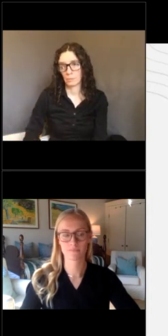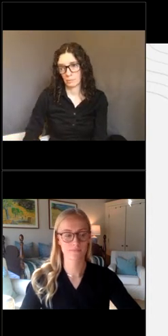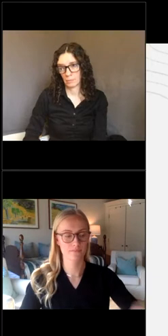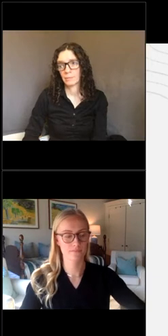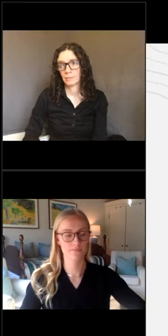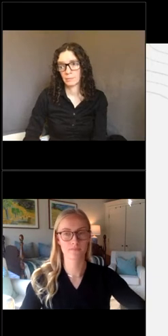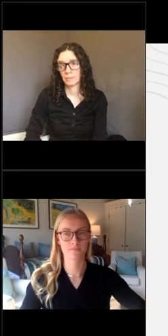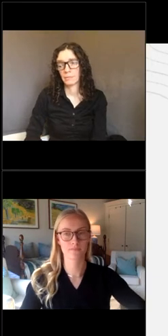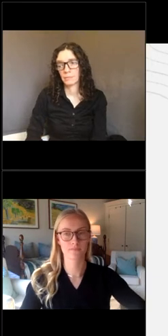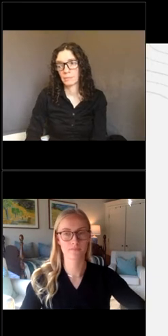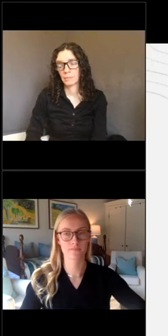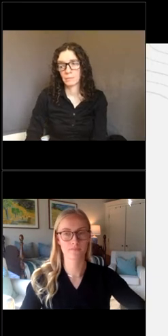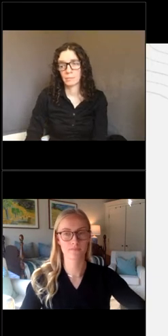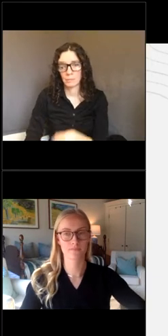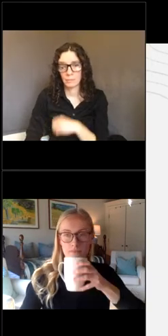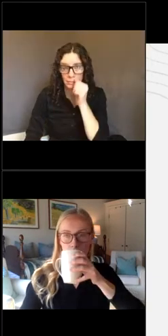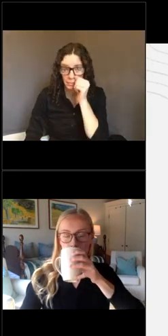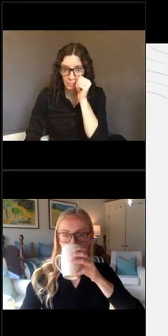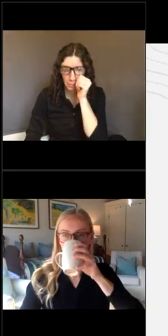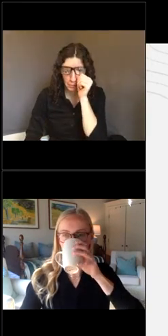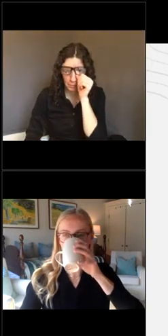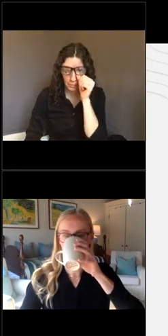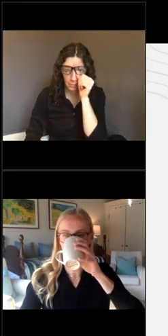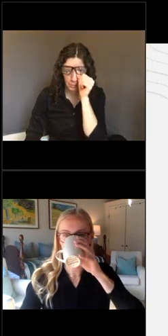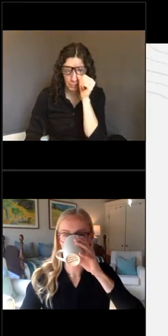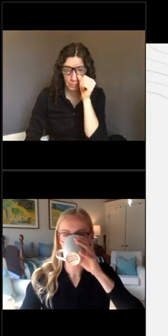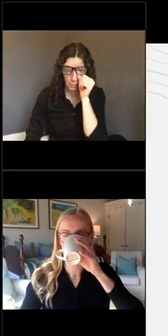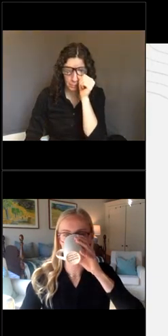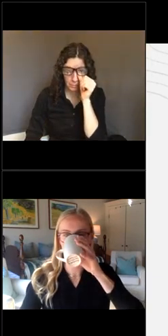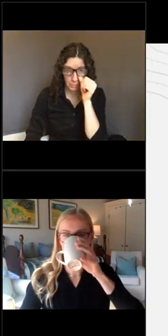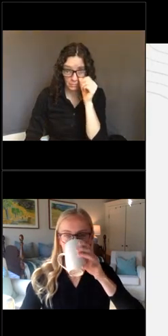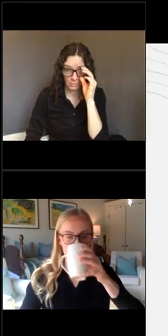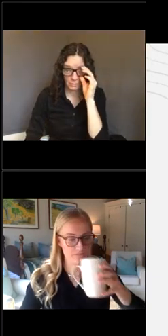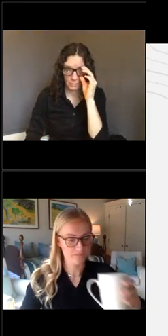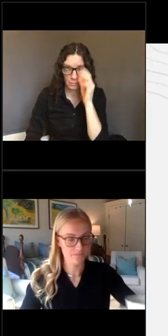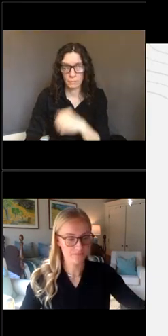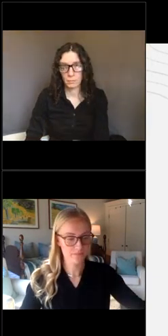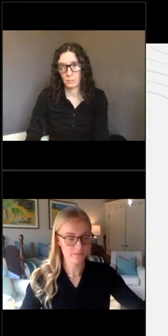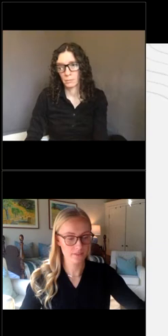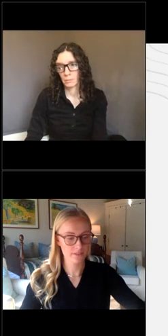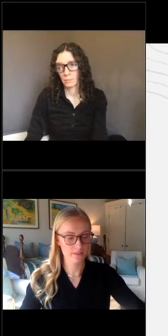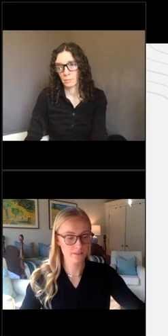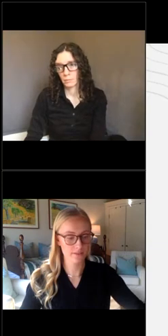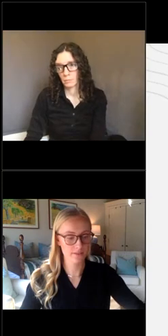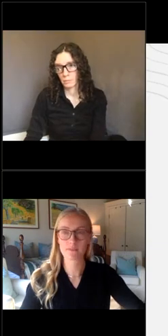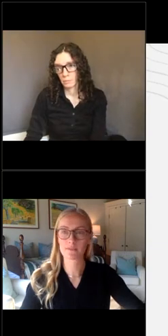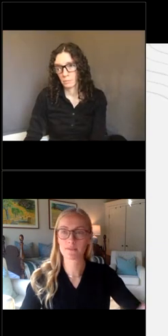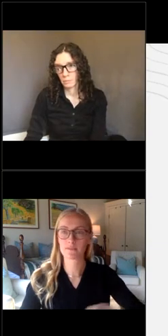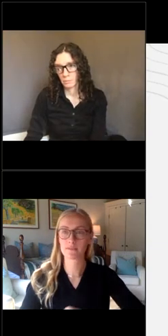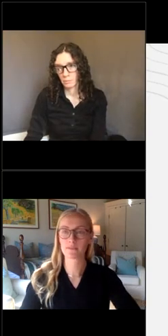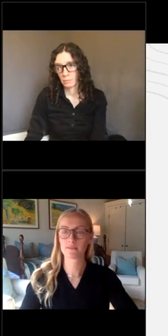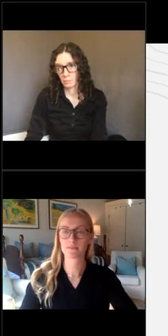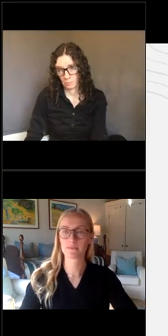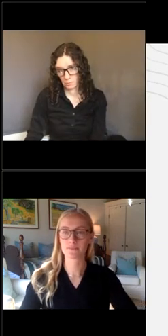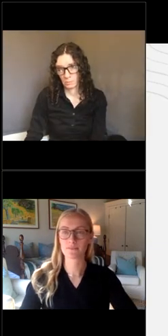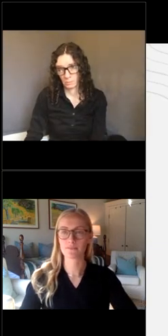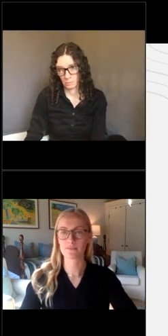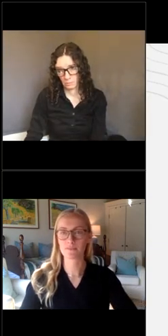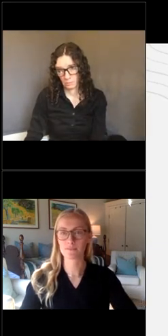with connecting critical habitats, helping species movement, and